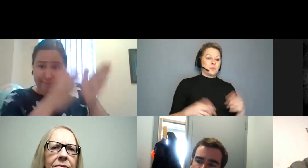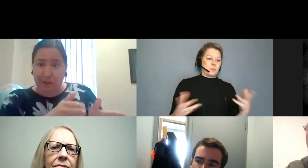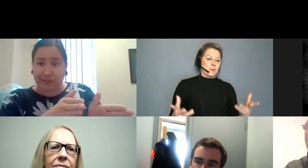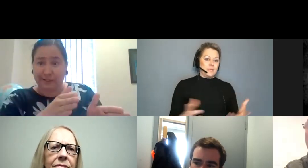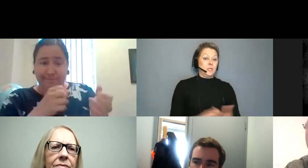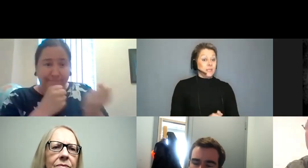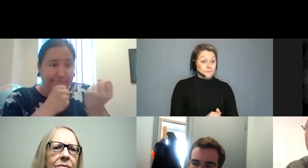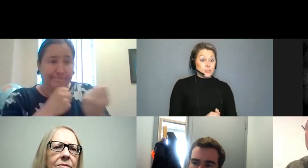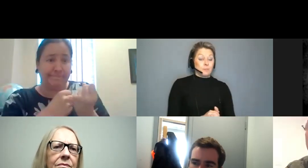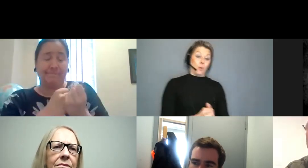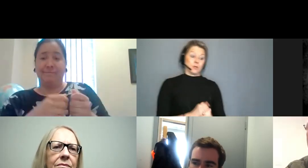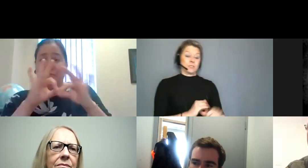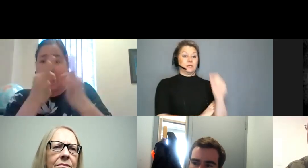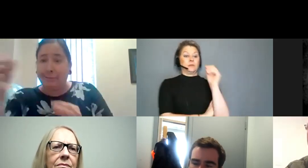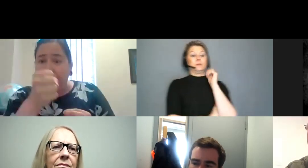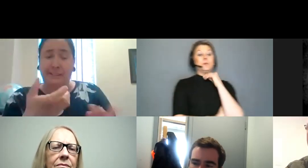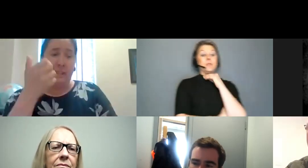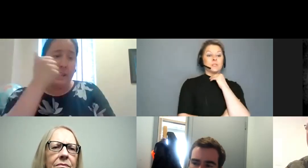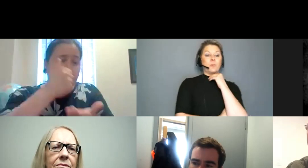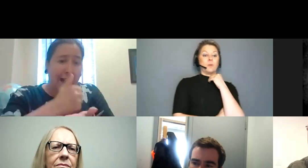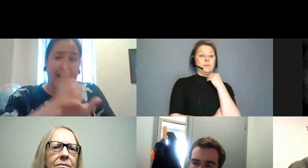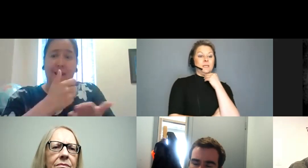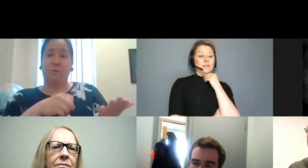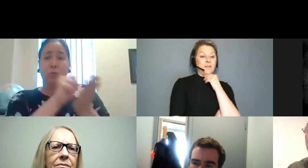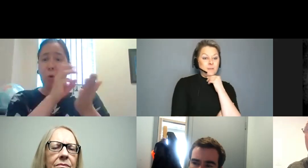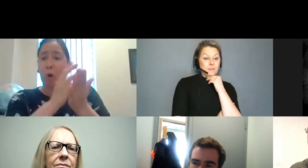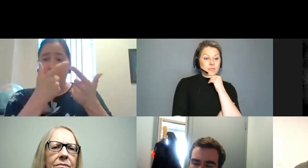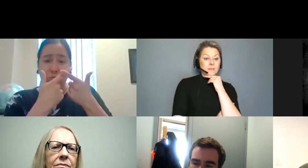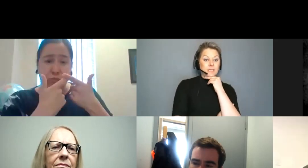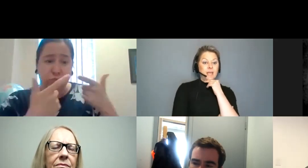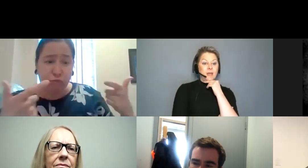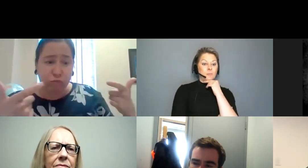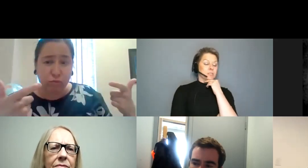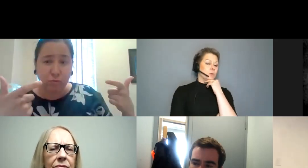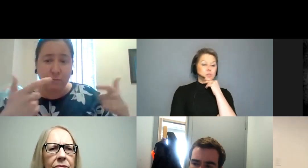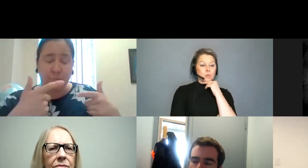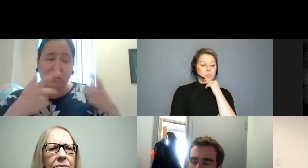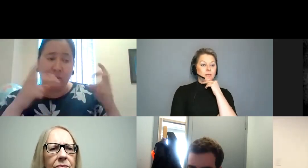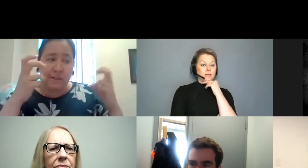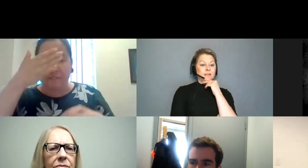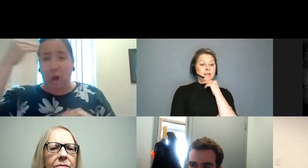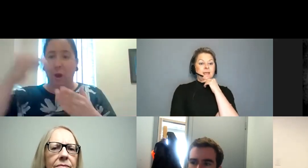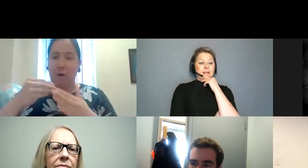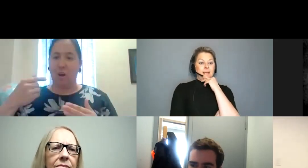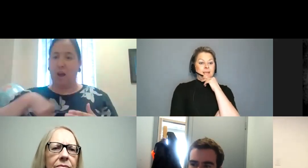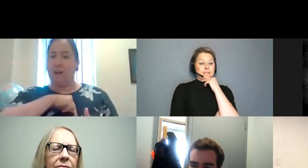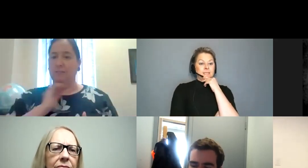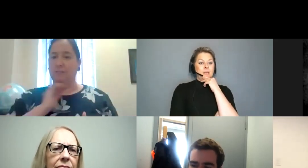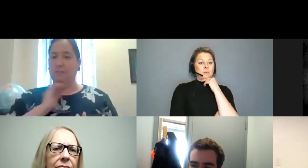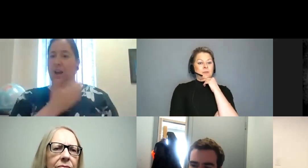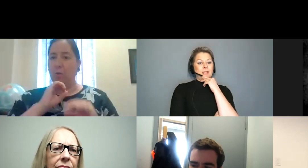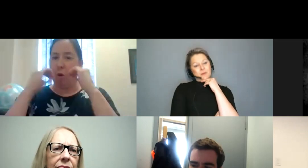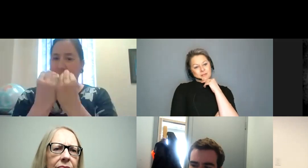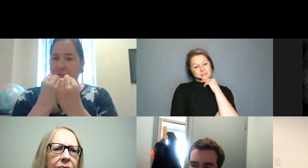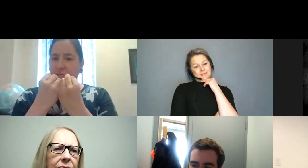team was probably looking for support, maybe to get a family member to come in and help, or a social worker, whatnot, and they